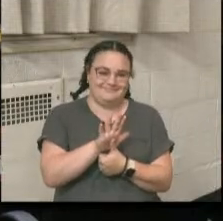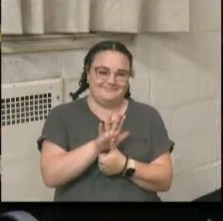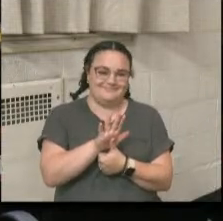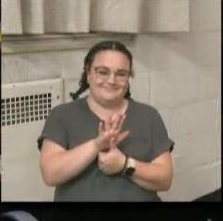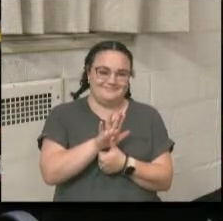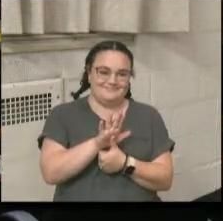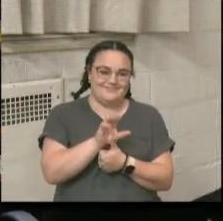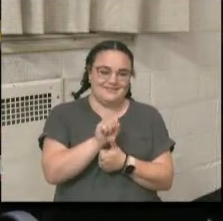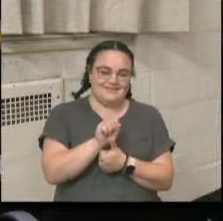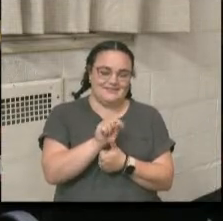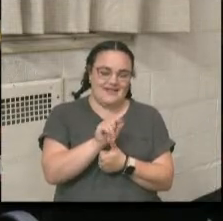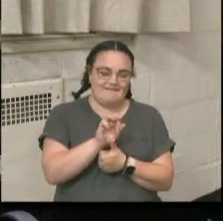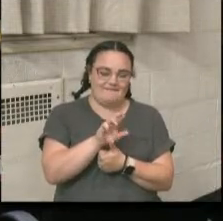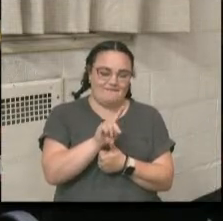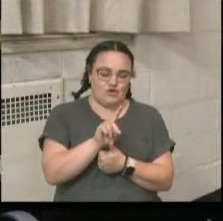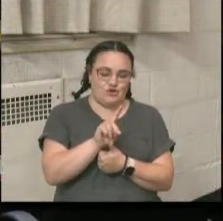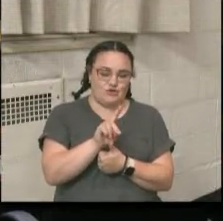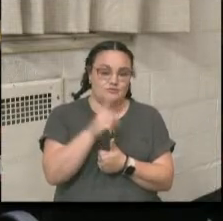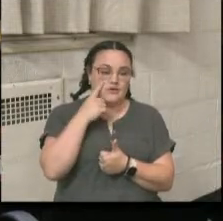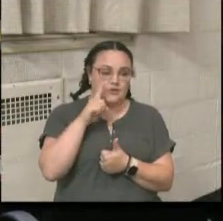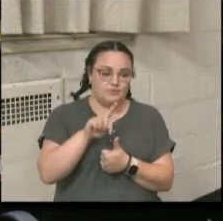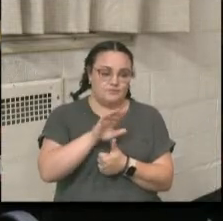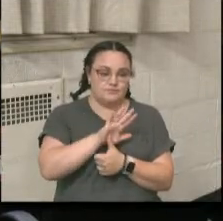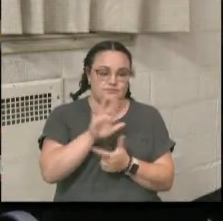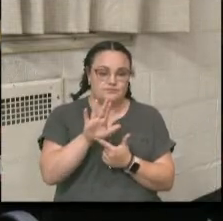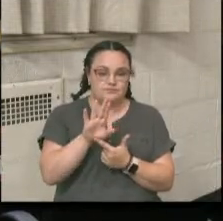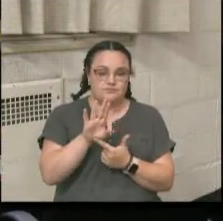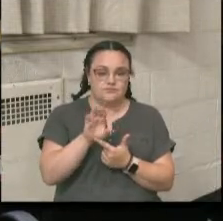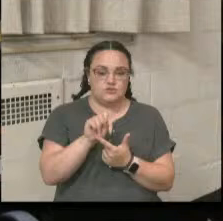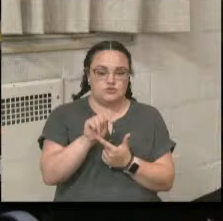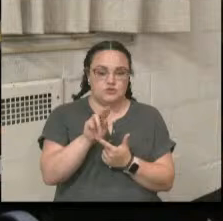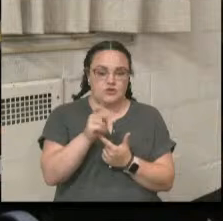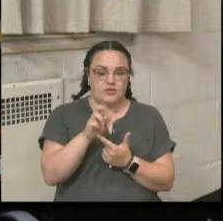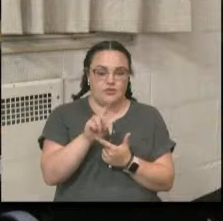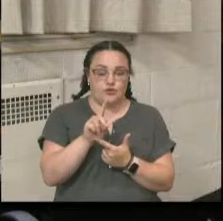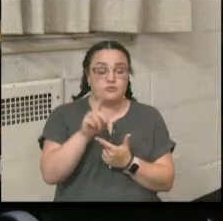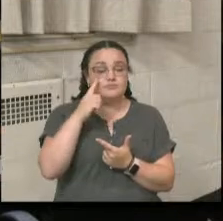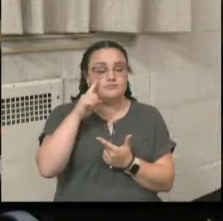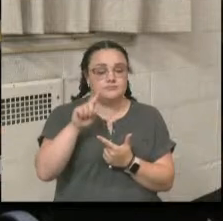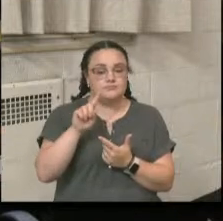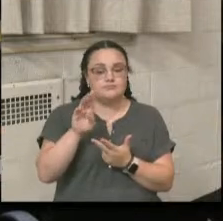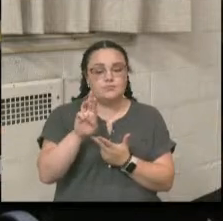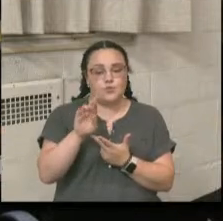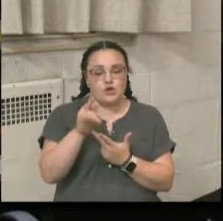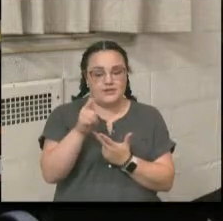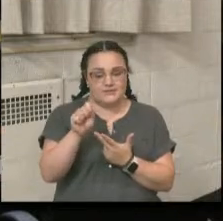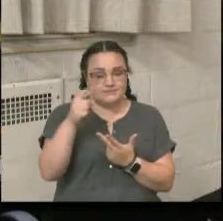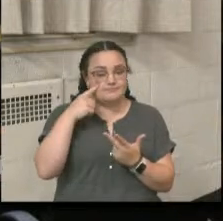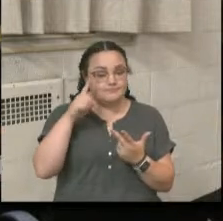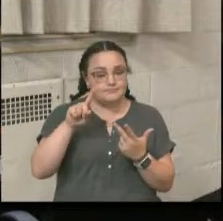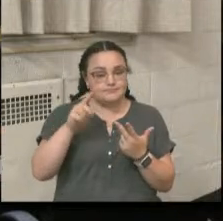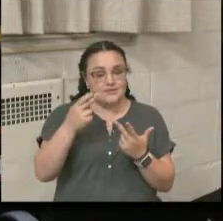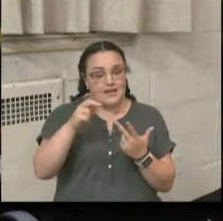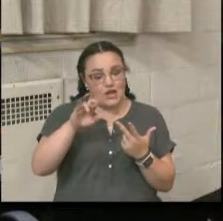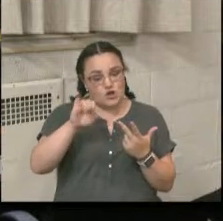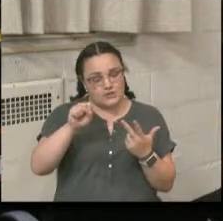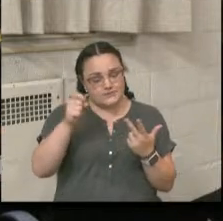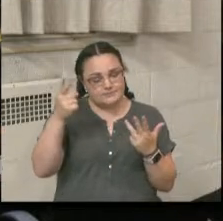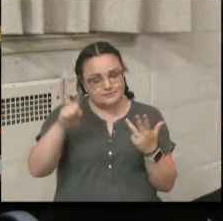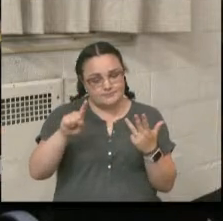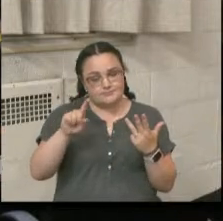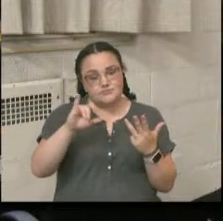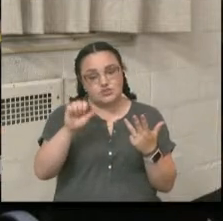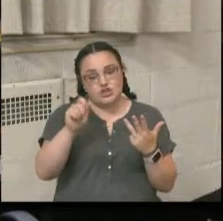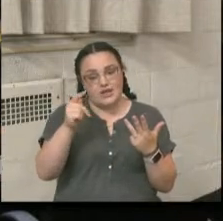Mrs. Adams Stafford? Aye. Ms. Buller Strother? Aye. Mr. Briggs? Aye. Dr. Harris? Aye.